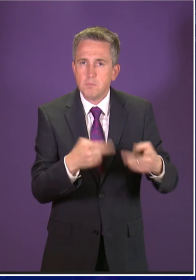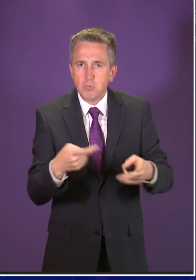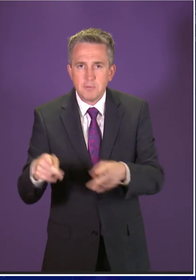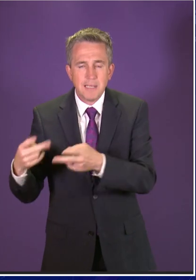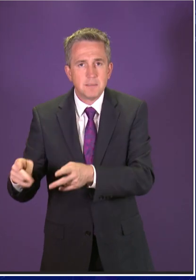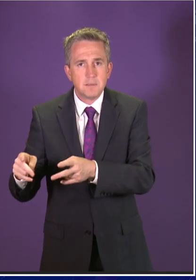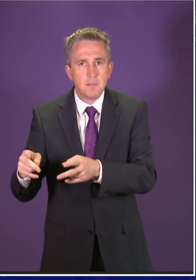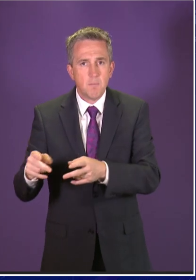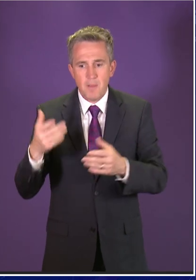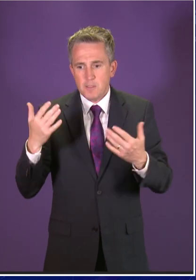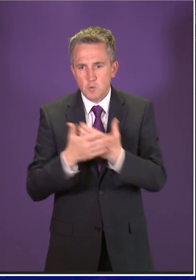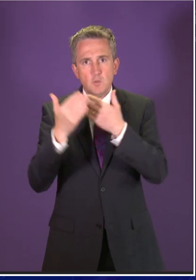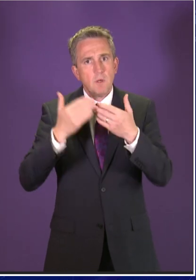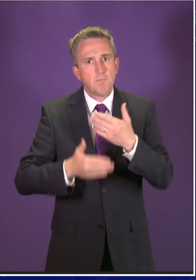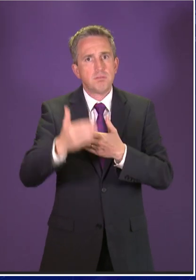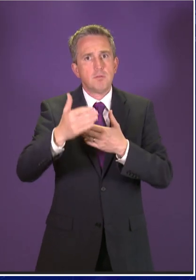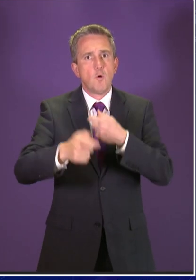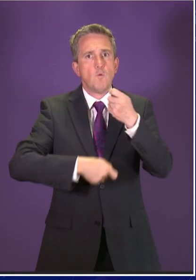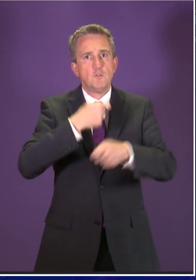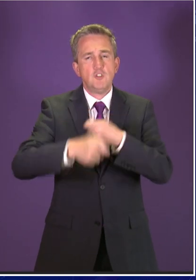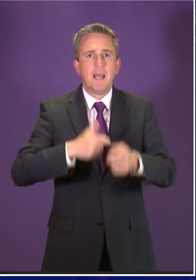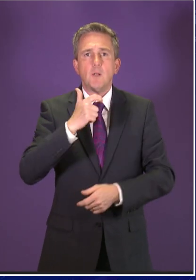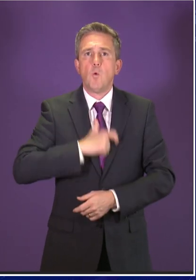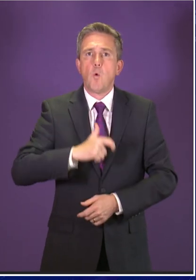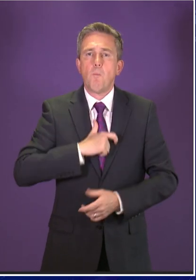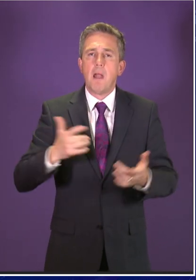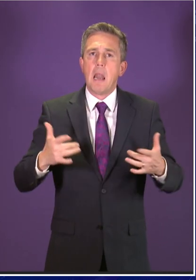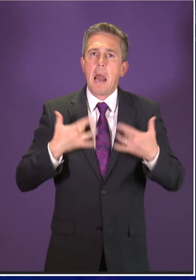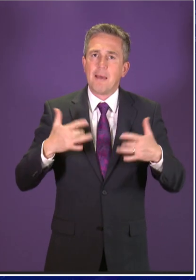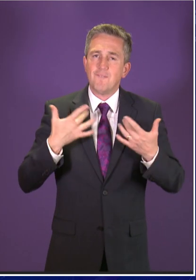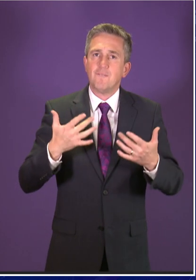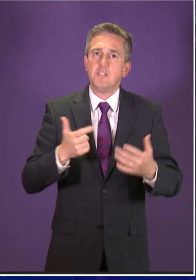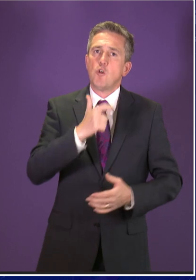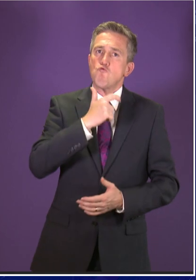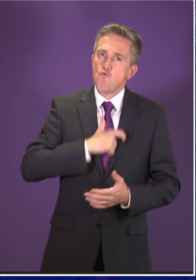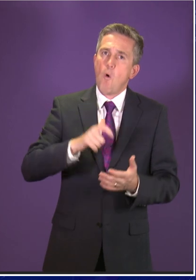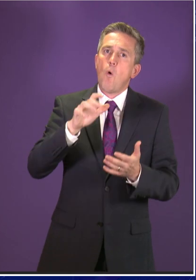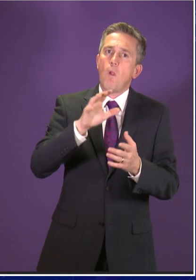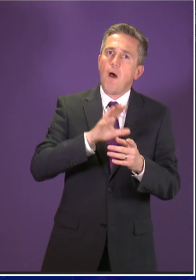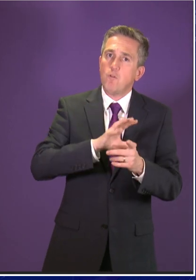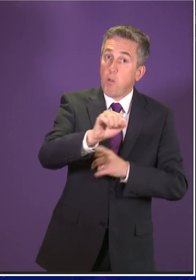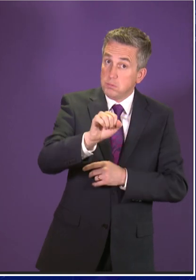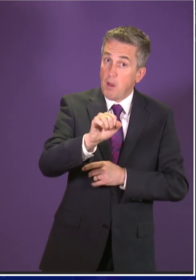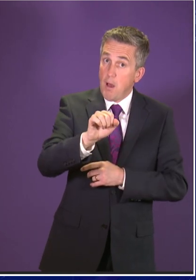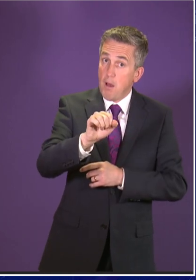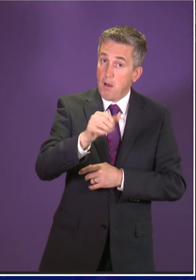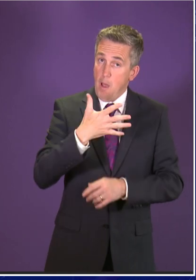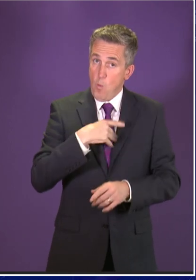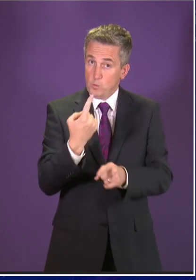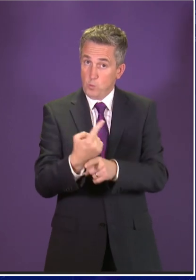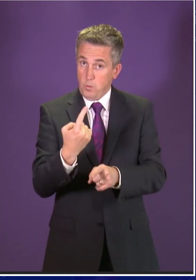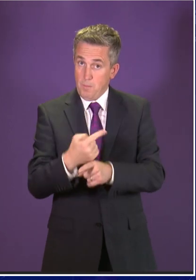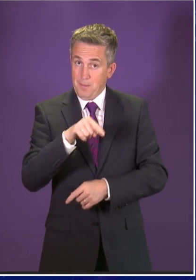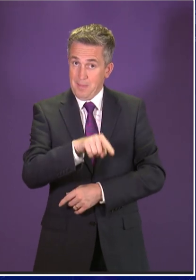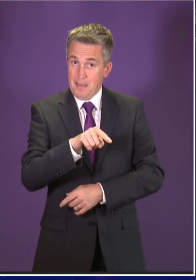is one that will fundamentally change the nature of the human experience. And it is the role of culture during this transition I wish to discuss today.